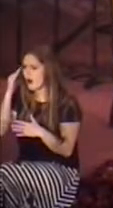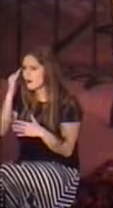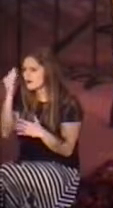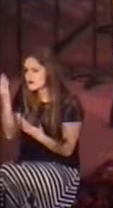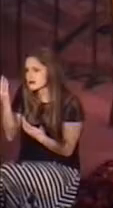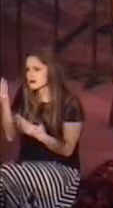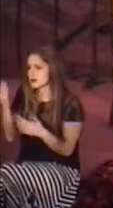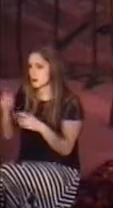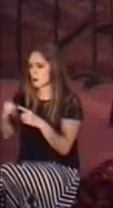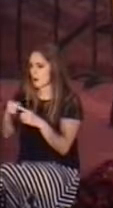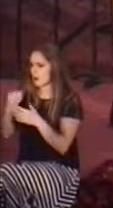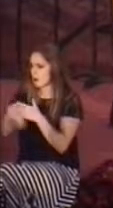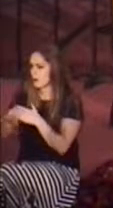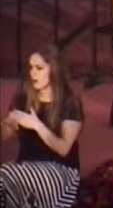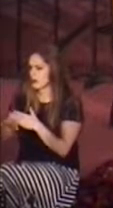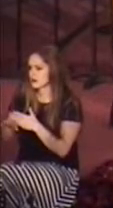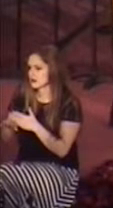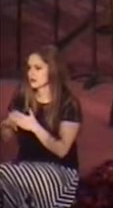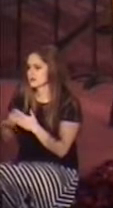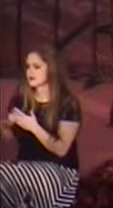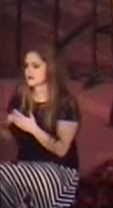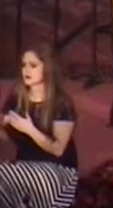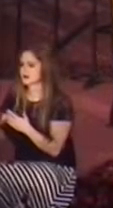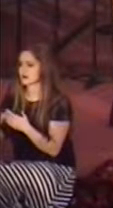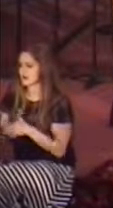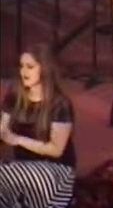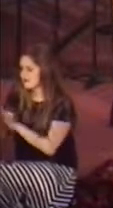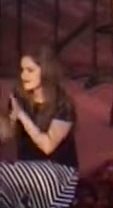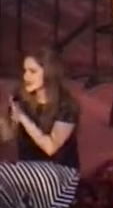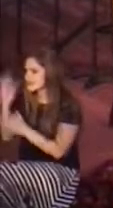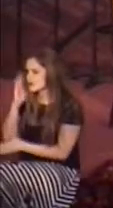now this was the purpose for which He came and He would have to face it.